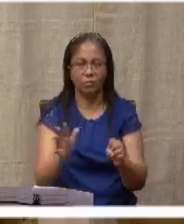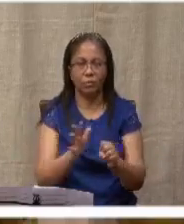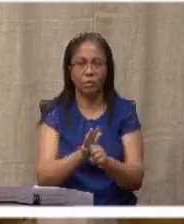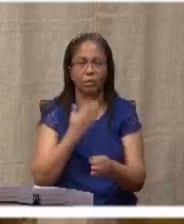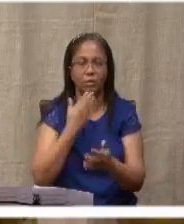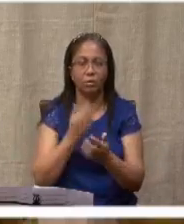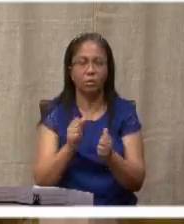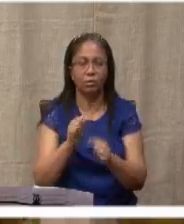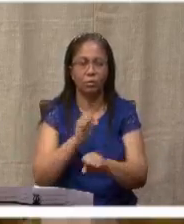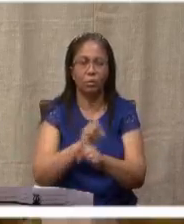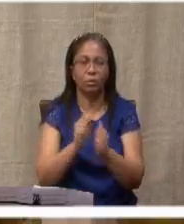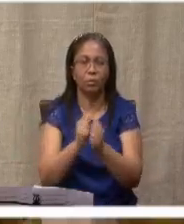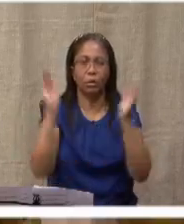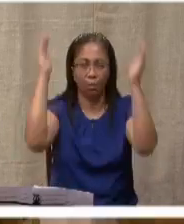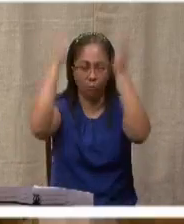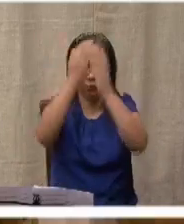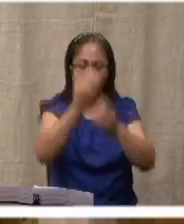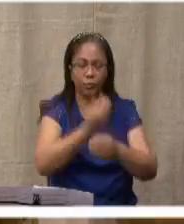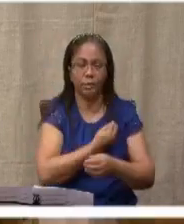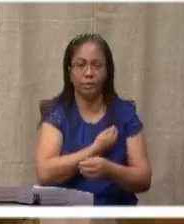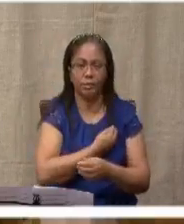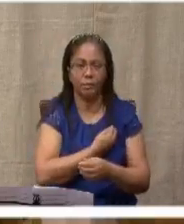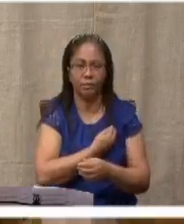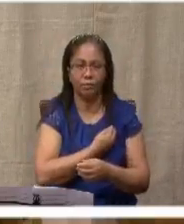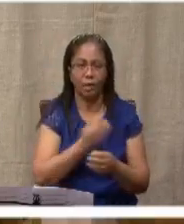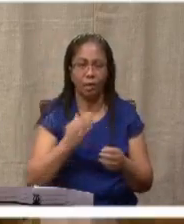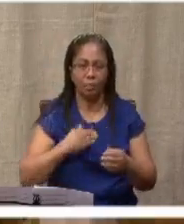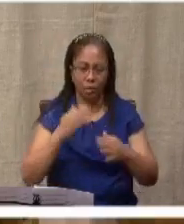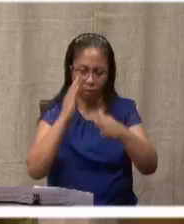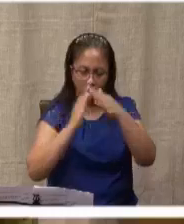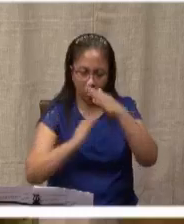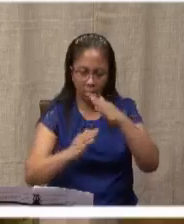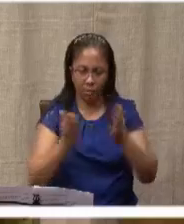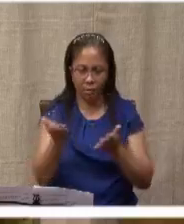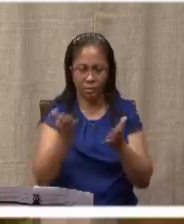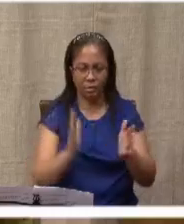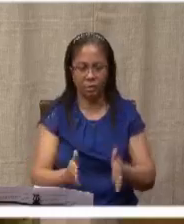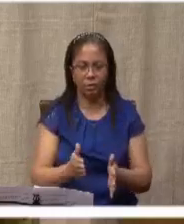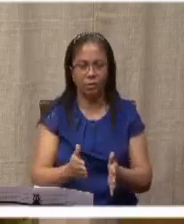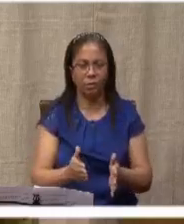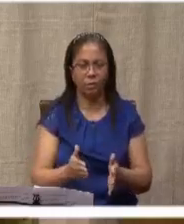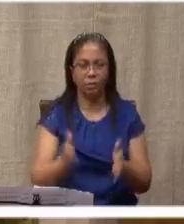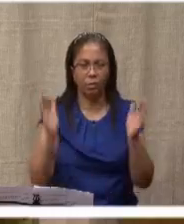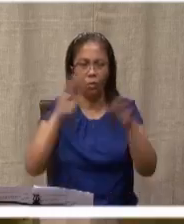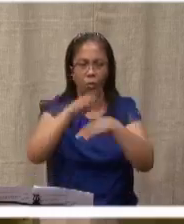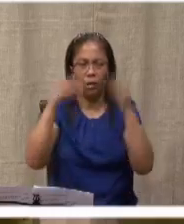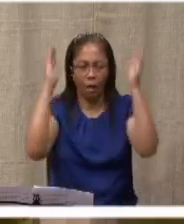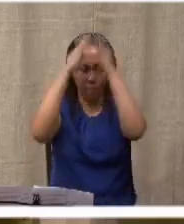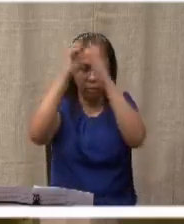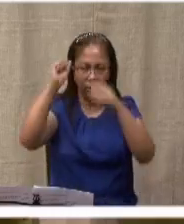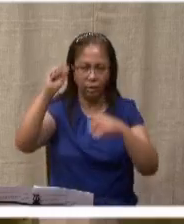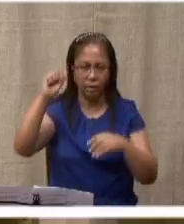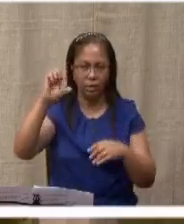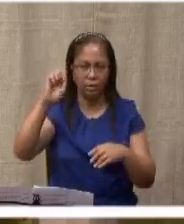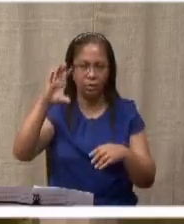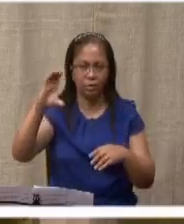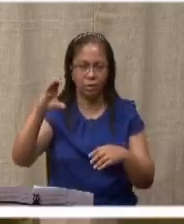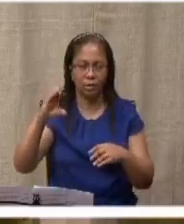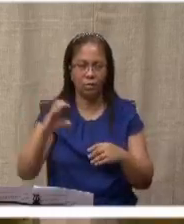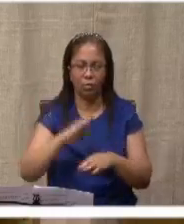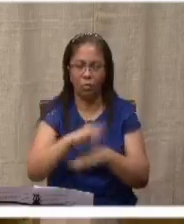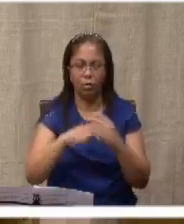of charity together with francis our pope me on with the servant the bishops of the ac region and all the